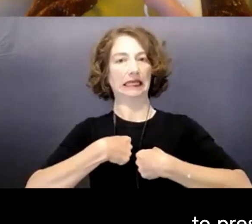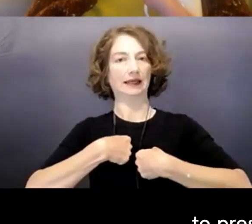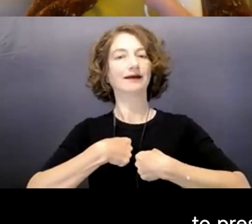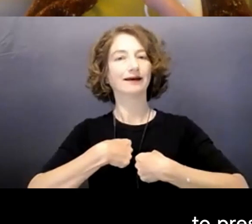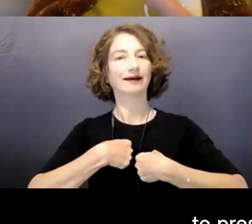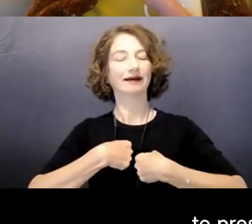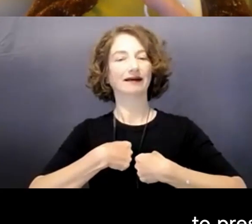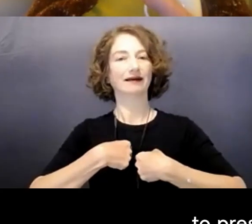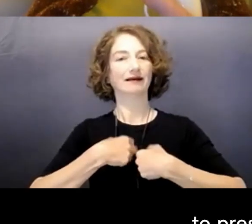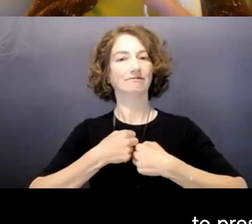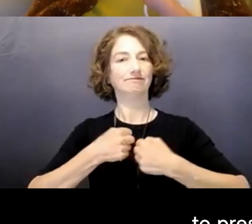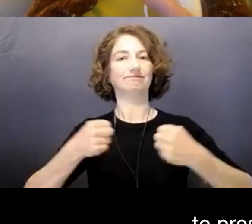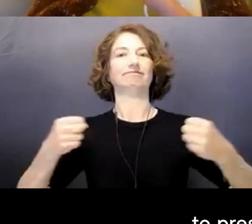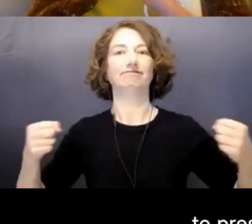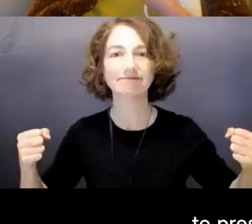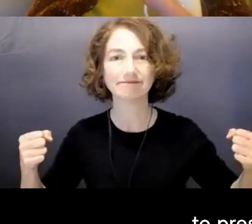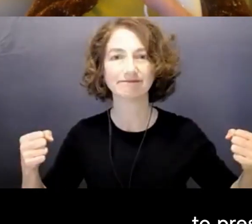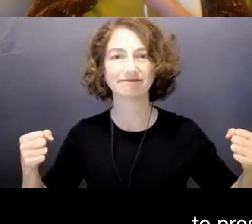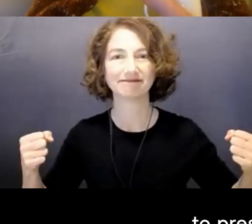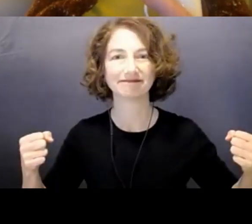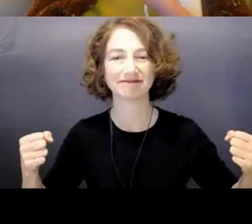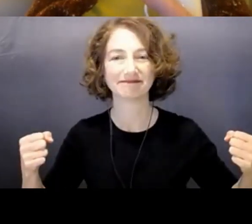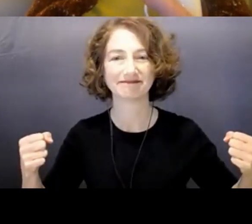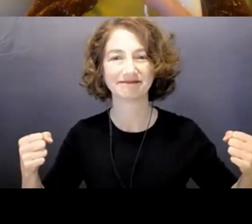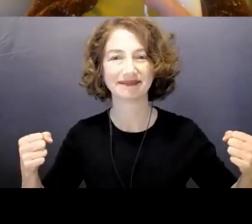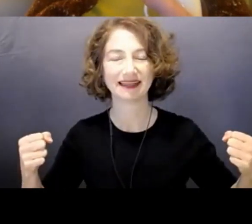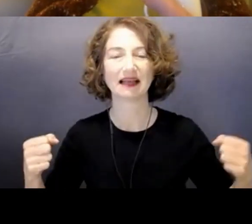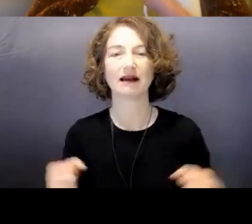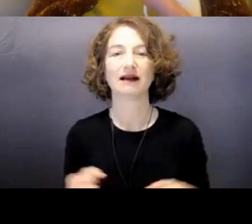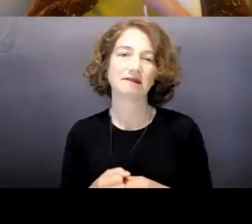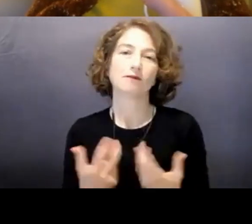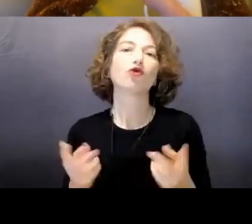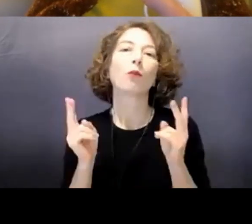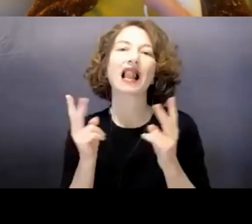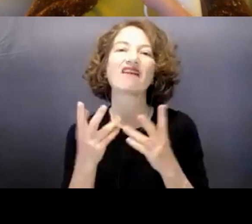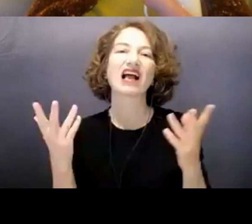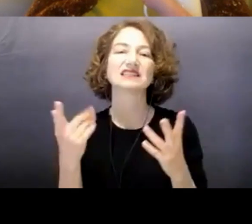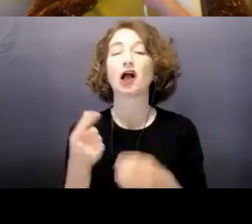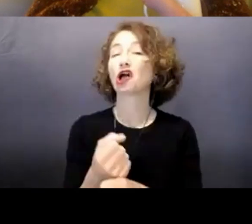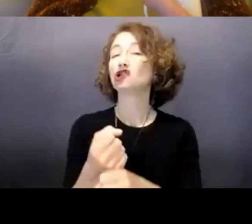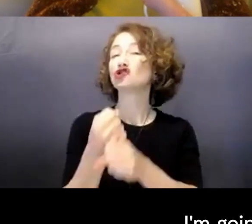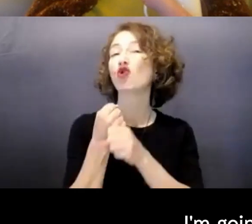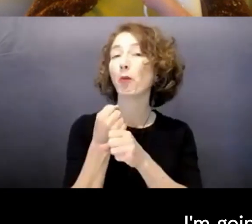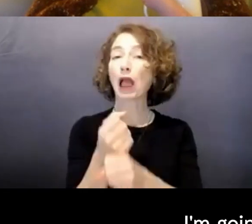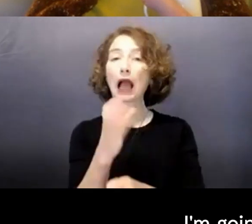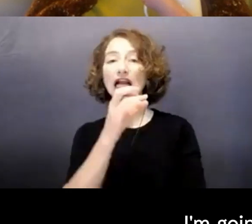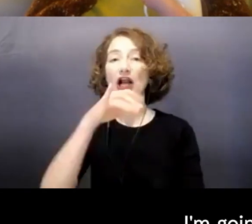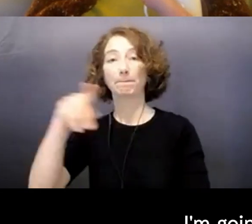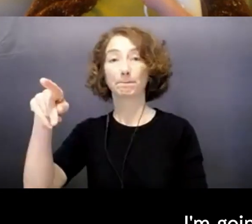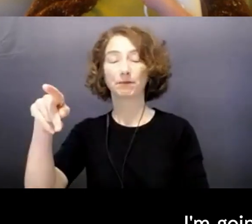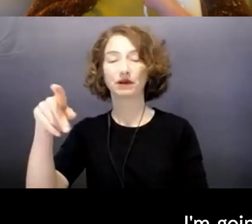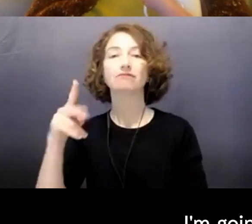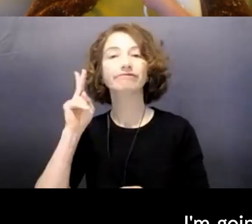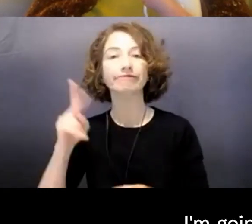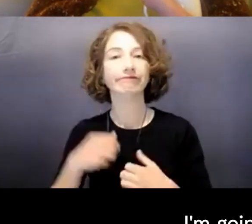to present ourselves as anything other than super crip. So Thank you for this opportunity. I'm going to learn a